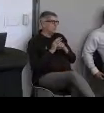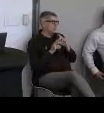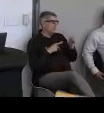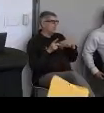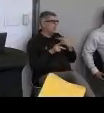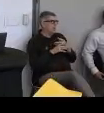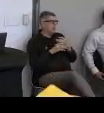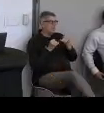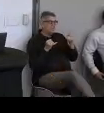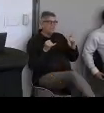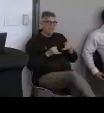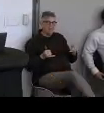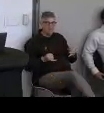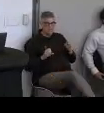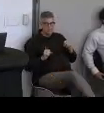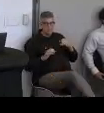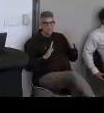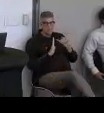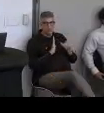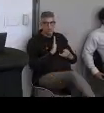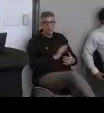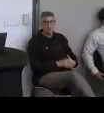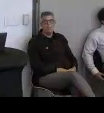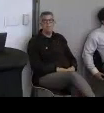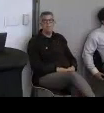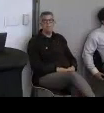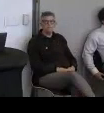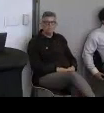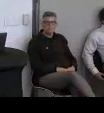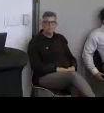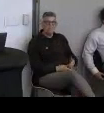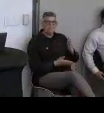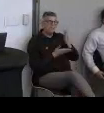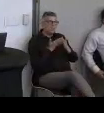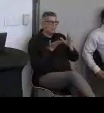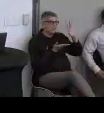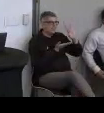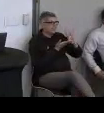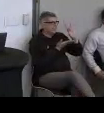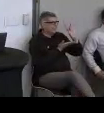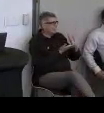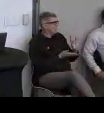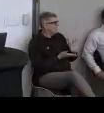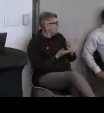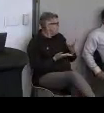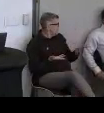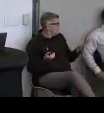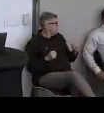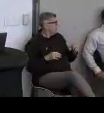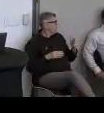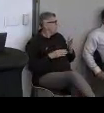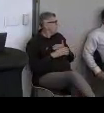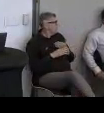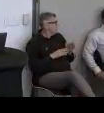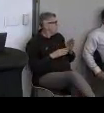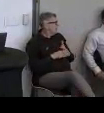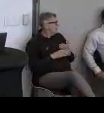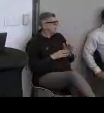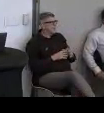If we don't have enough, some of the sticky type packets can be shared.